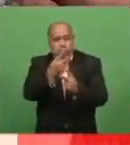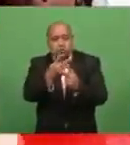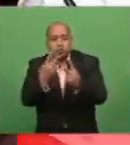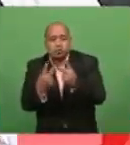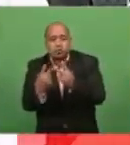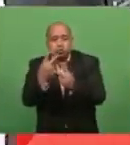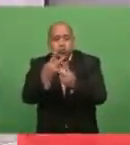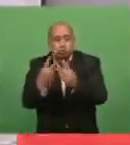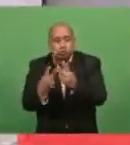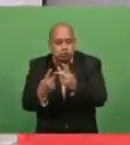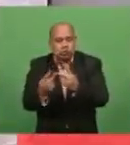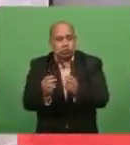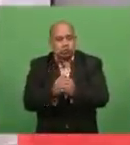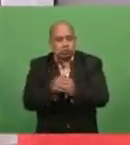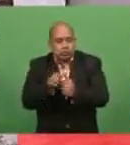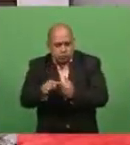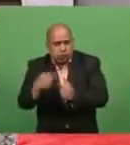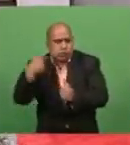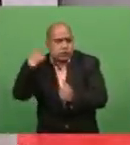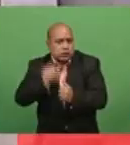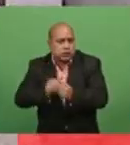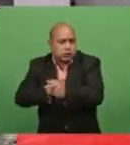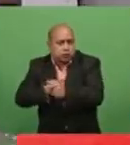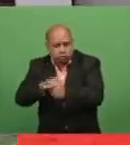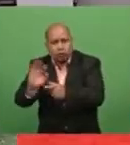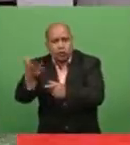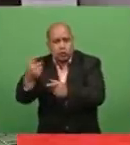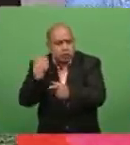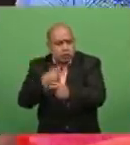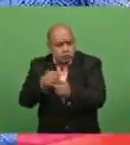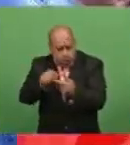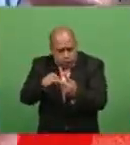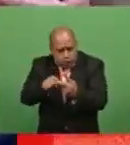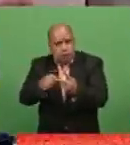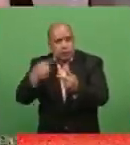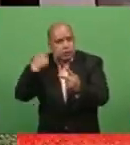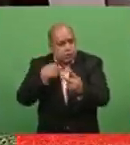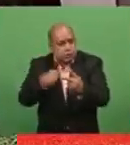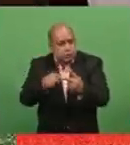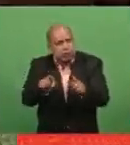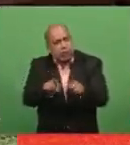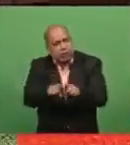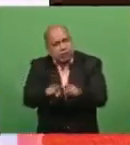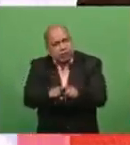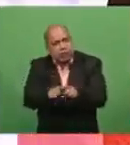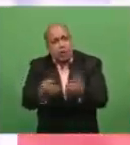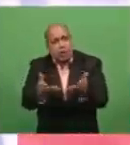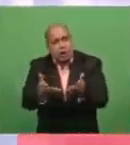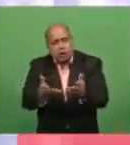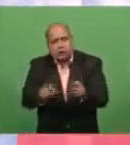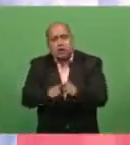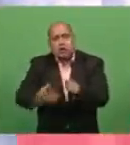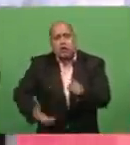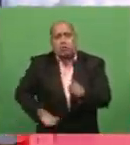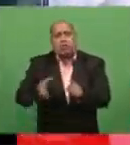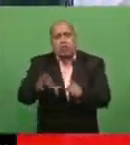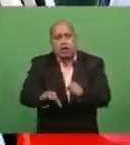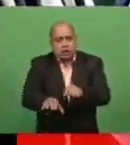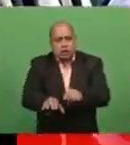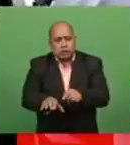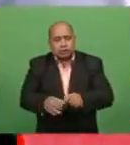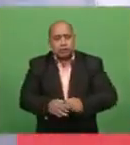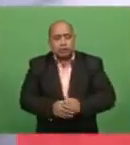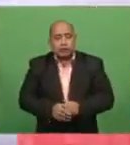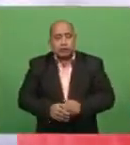alleged to have murdered his 2 roommates in Bar, who were also Bangladeshi nationals. The body of the first victim was discovered by police